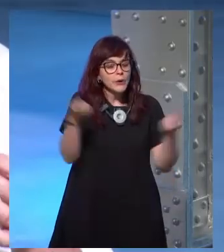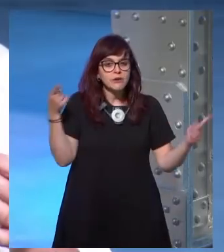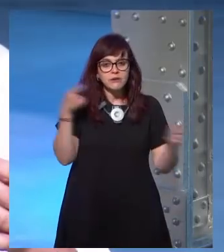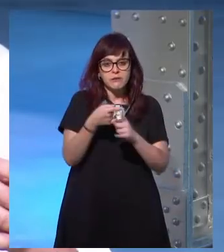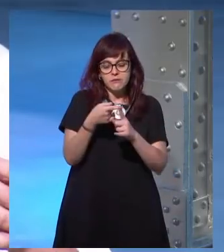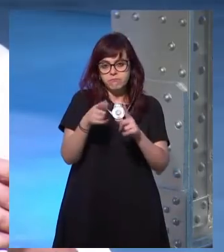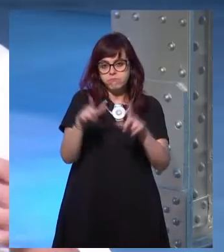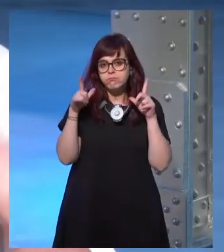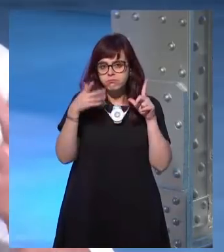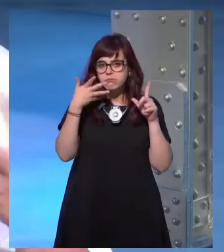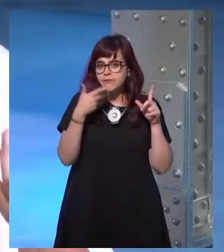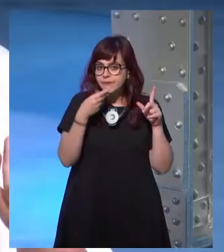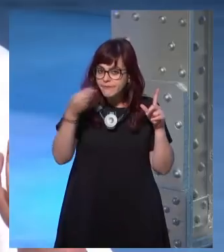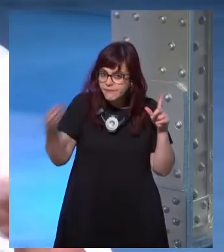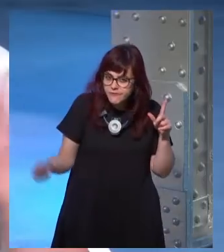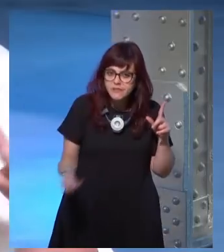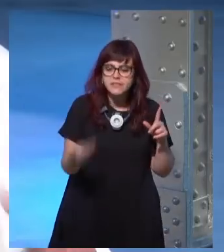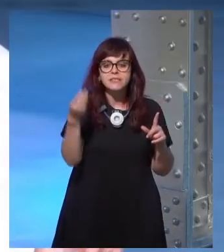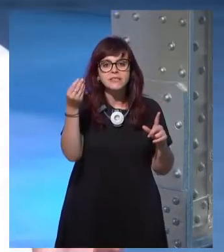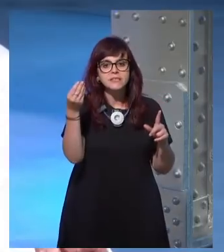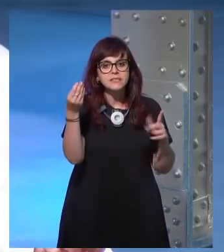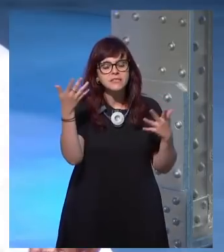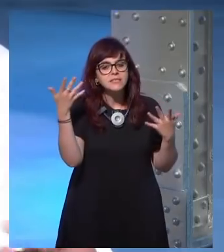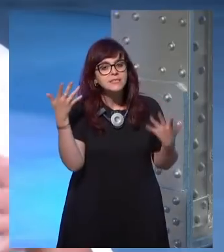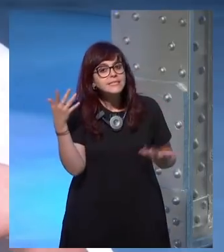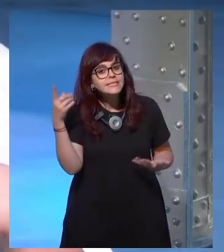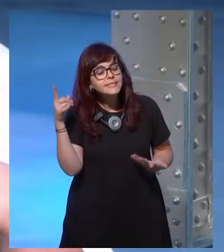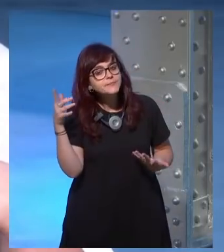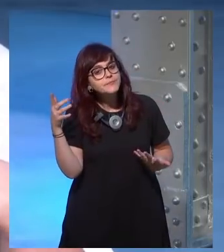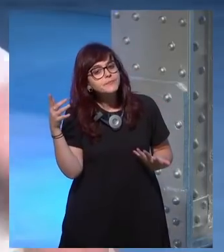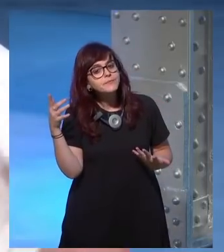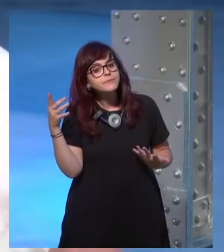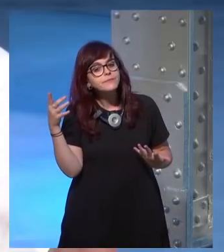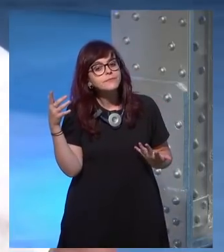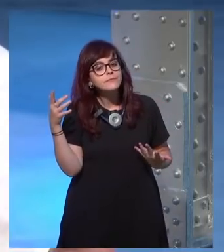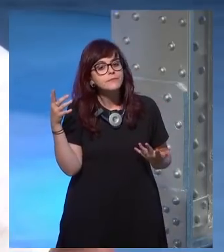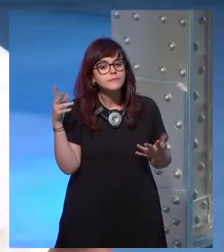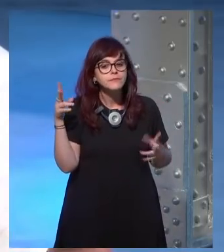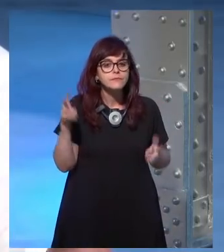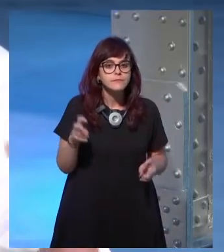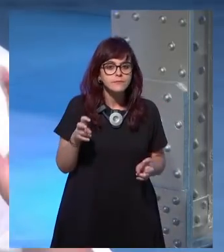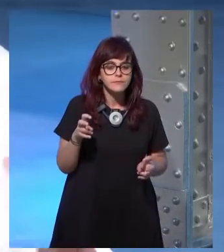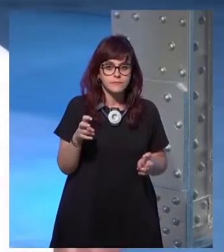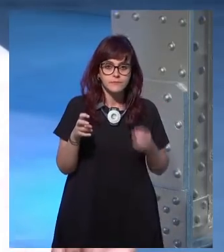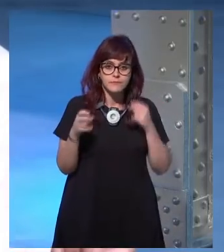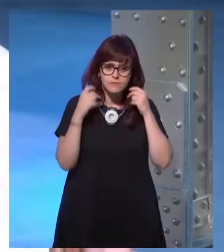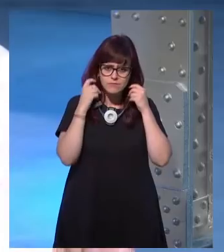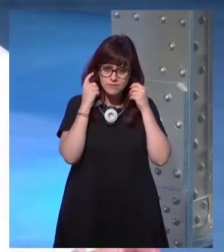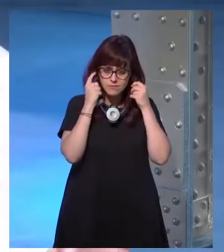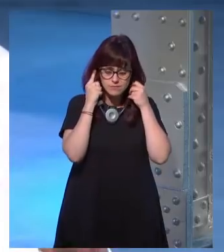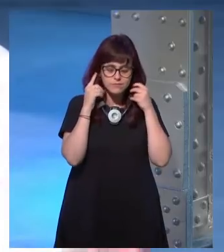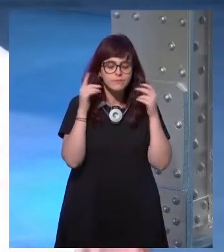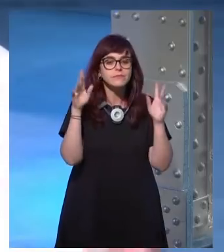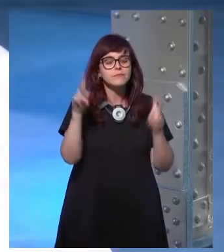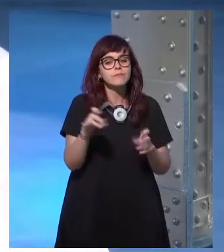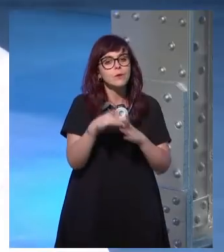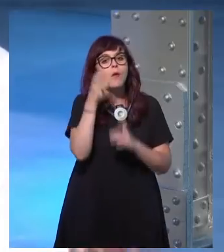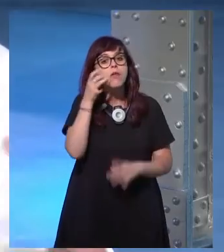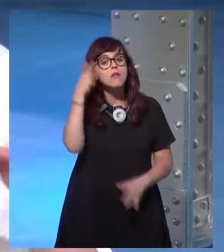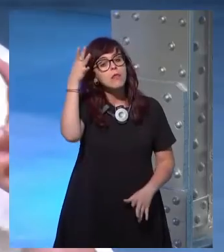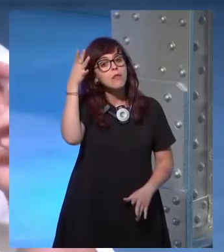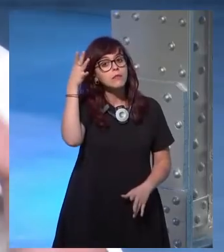and she started this program for like a year where it was a bunch of female writers were paired with young women